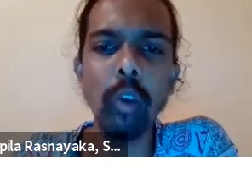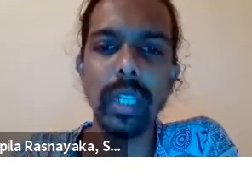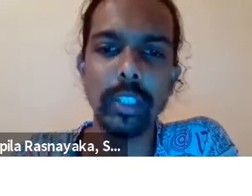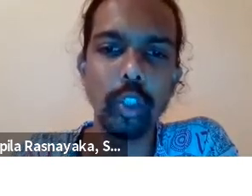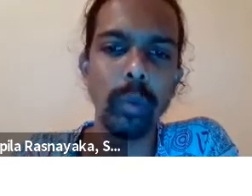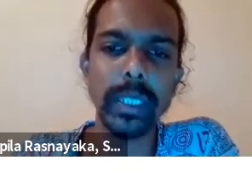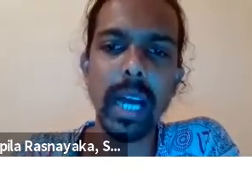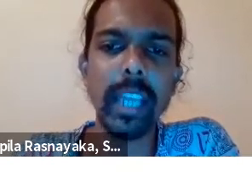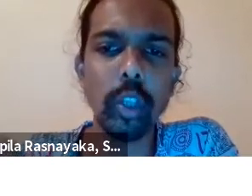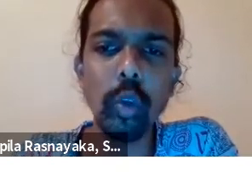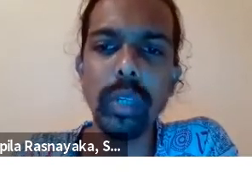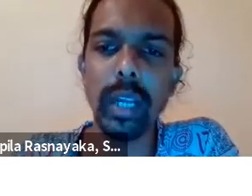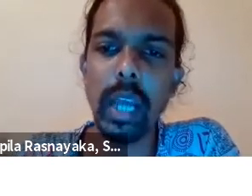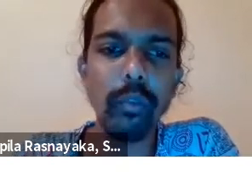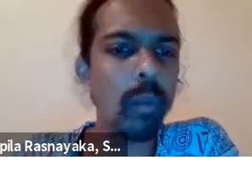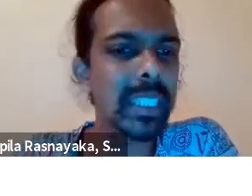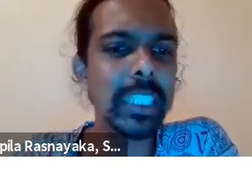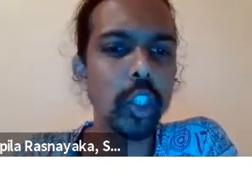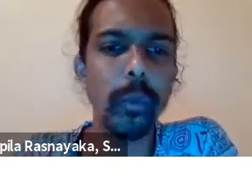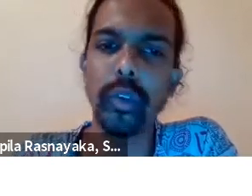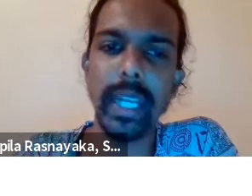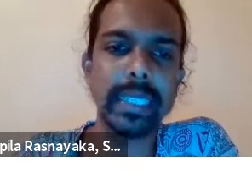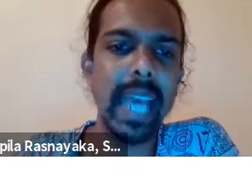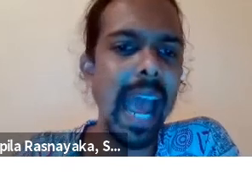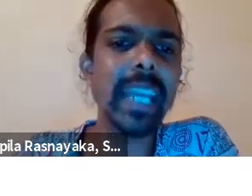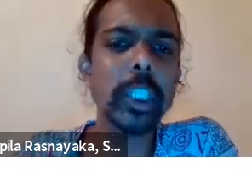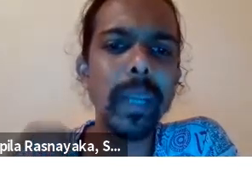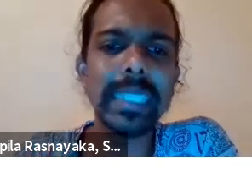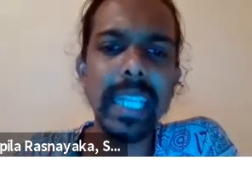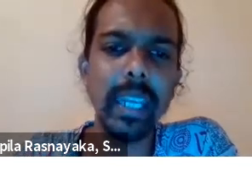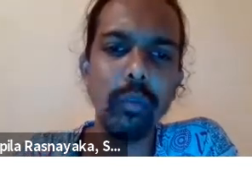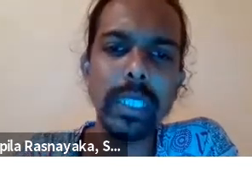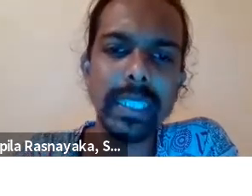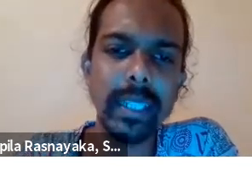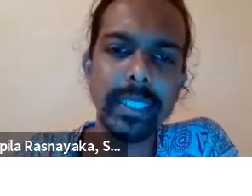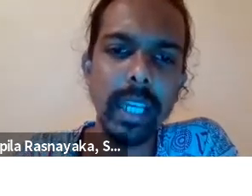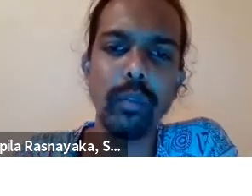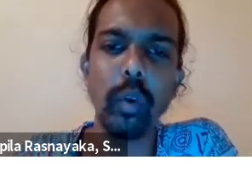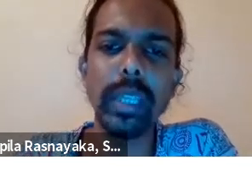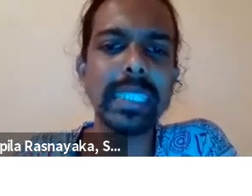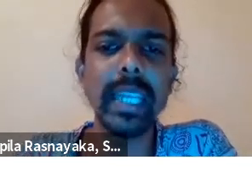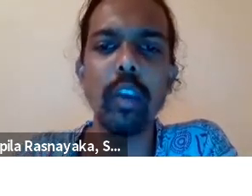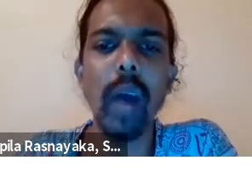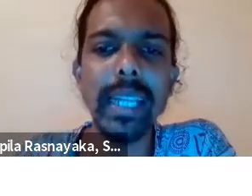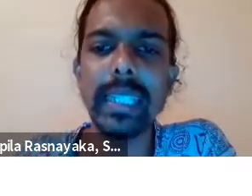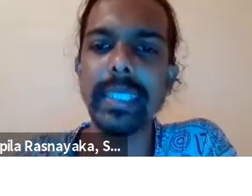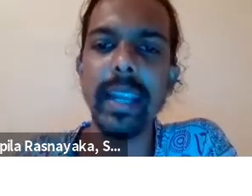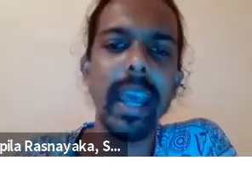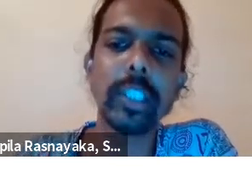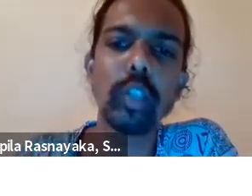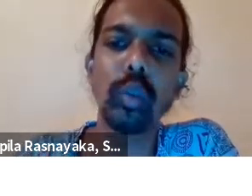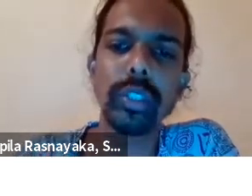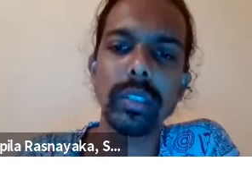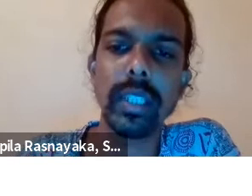why countless groups are excluded from such opportunities and explicitly voice concern for these inequalities